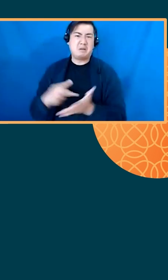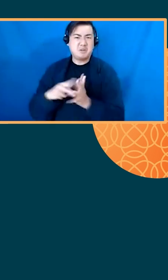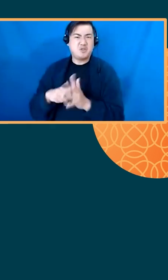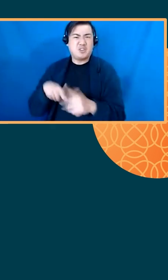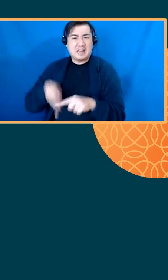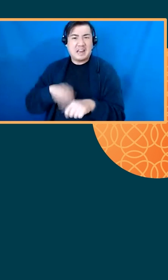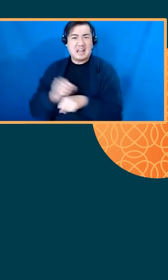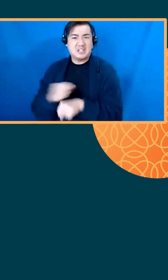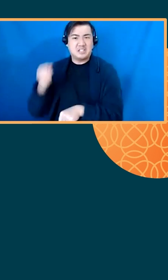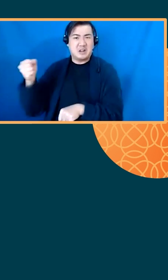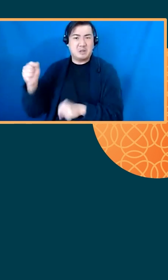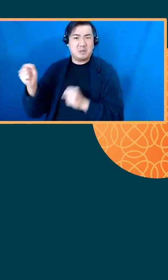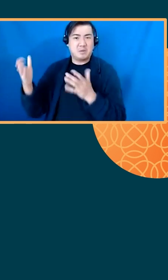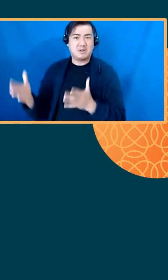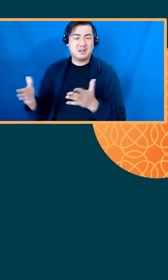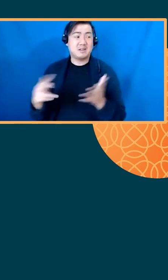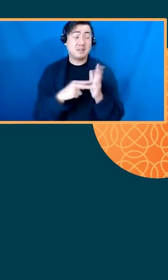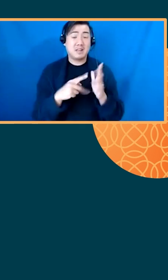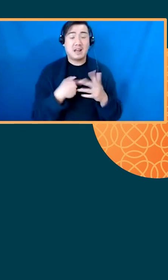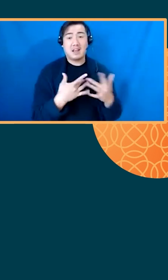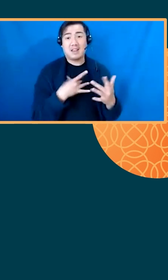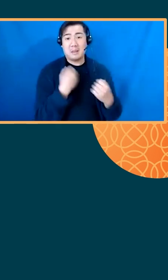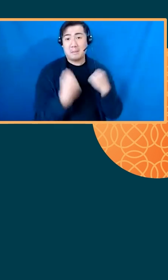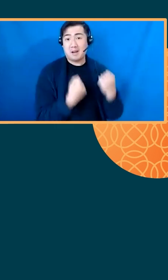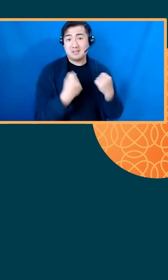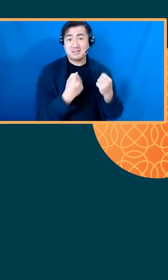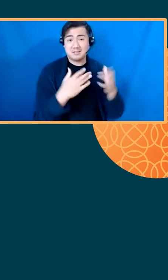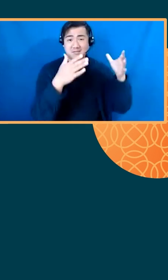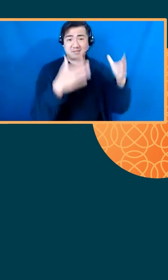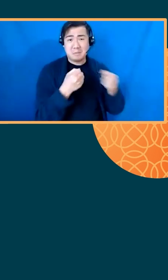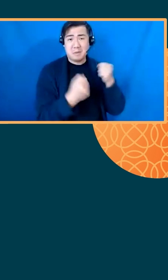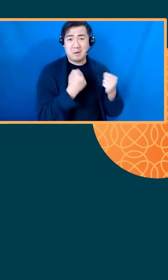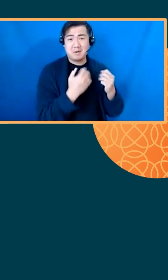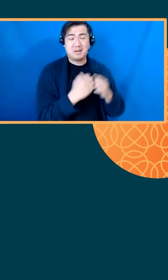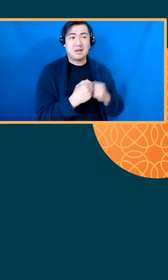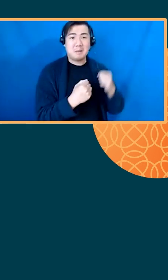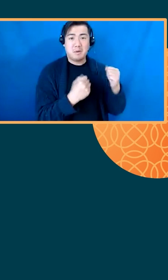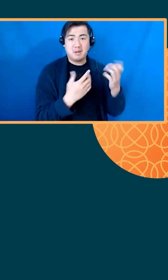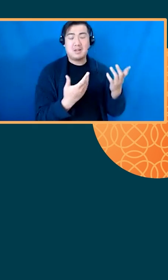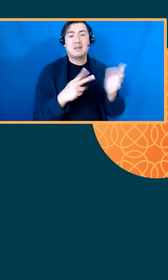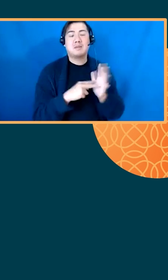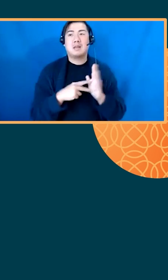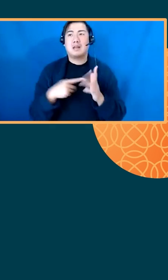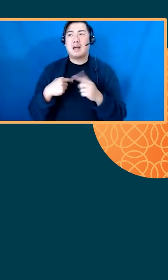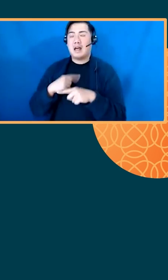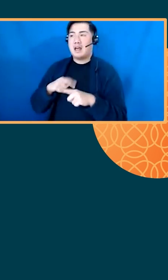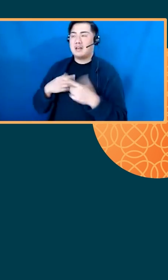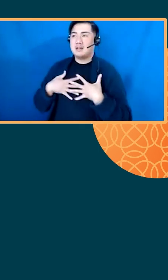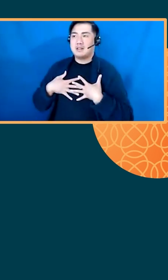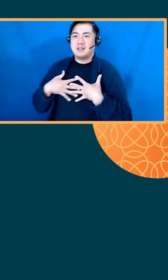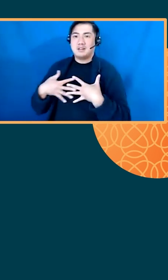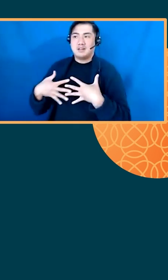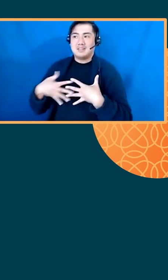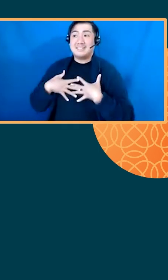human. It's more that, okay, I need to take that one breath, give them an